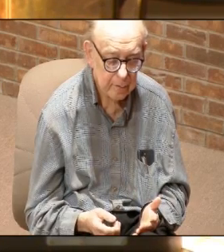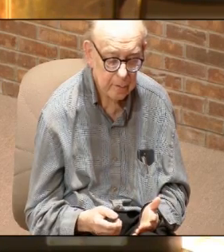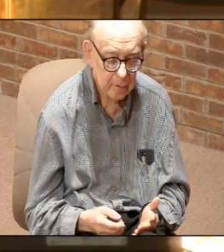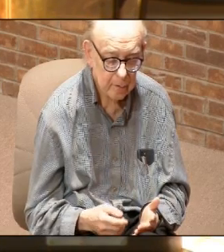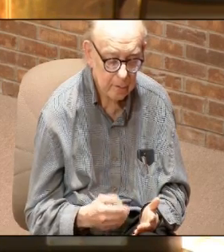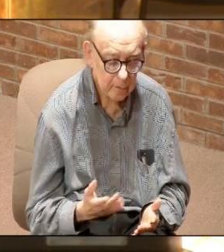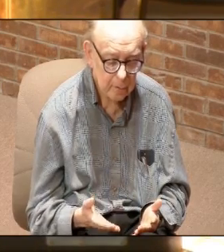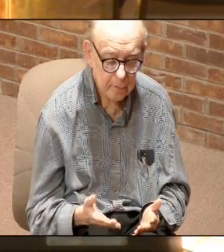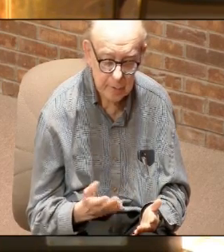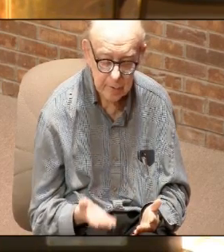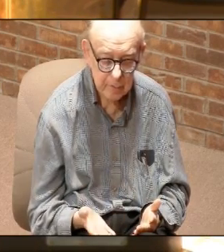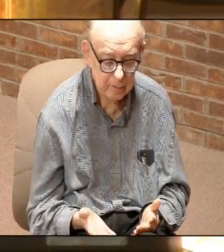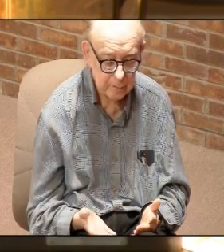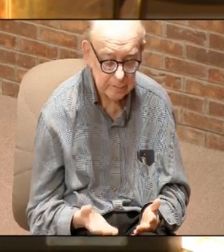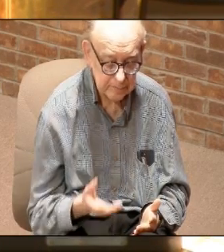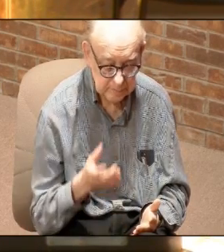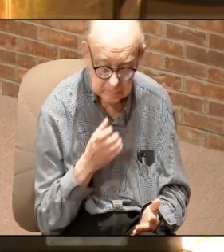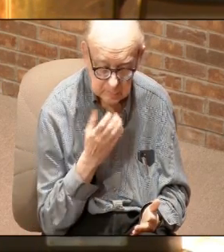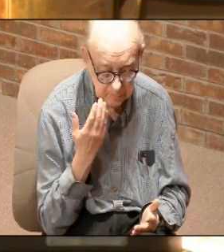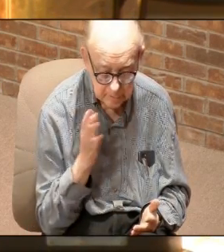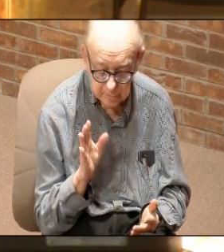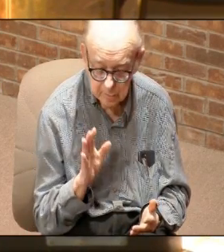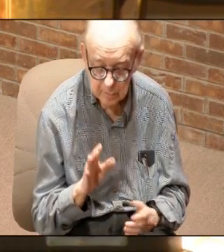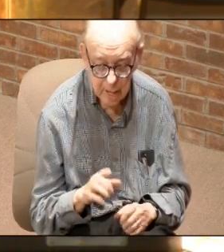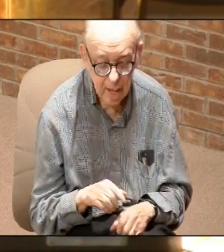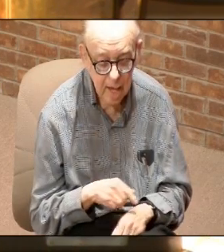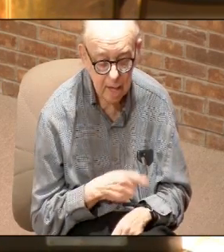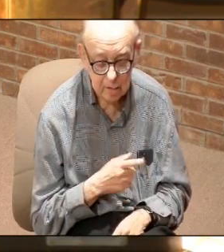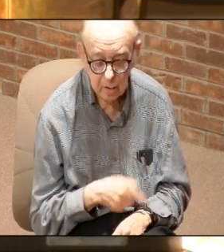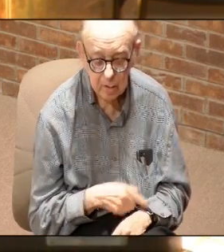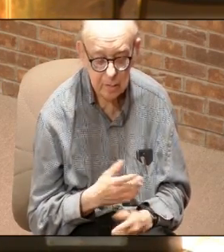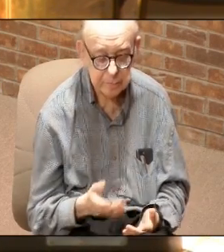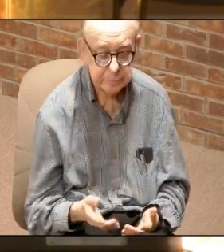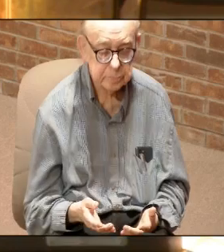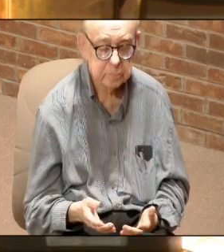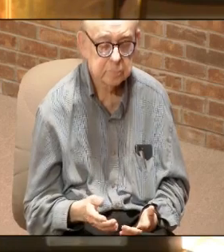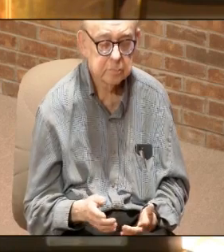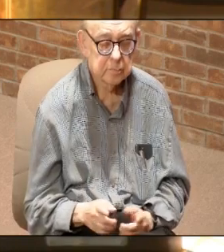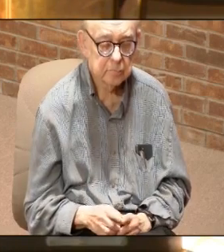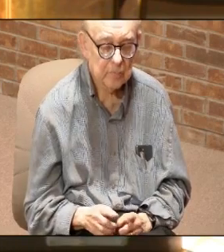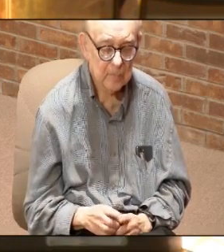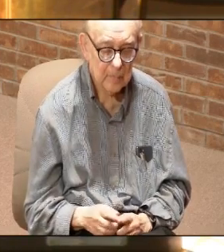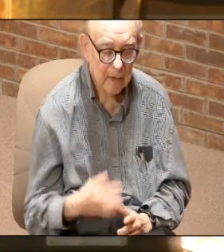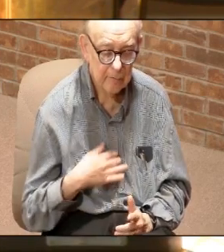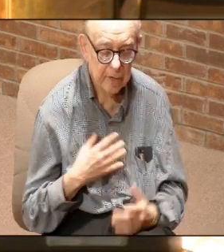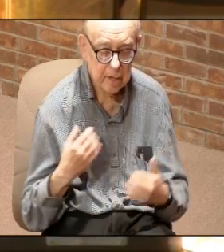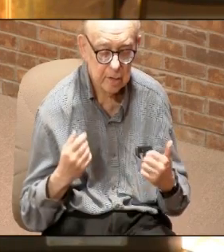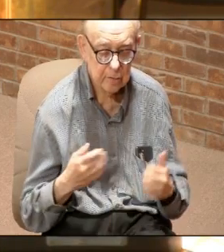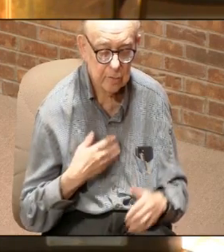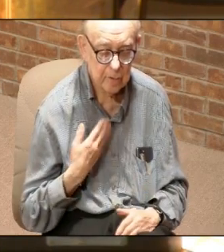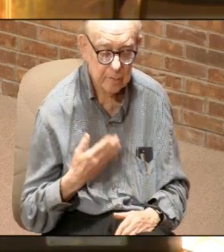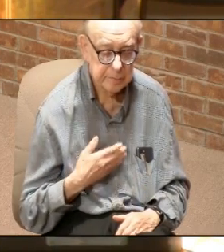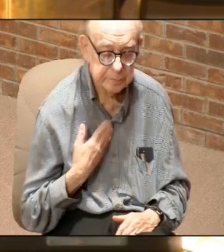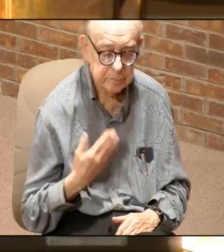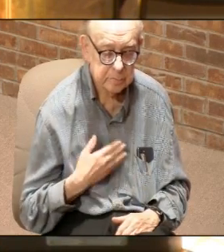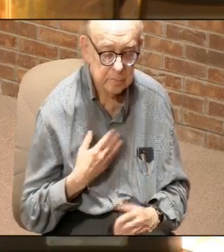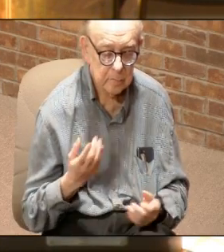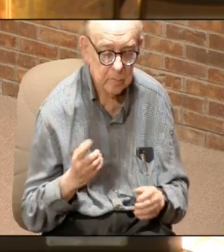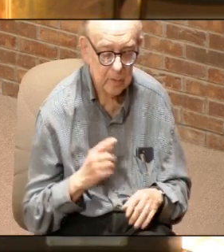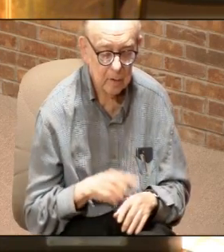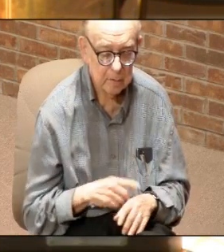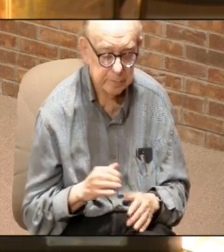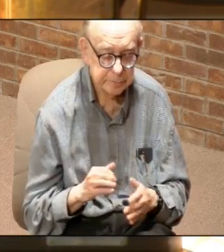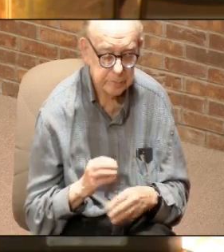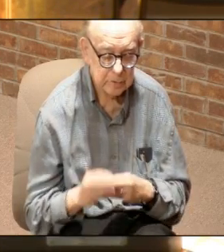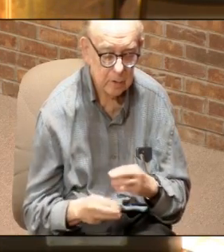And we've been there for who knows how long. And then we also have that joy. And a lot of times in